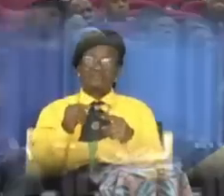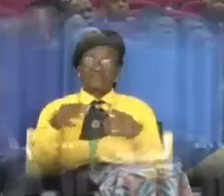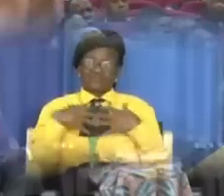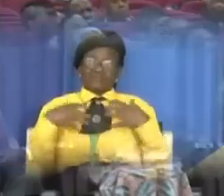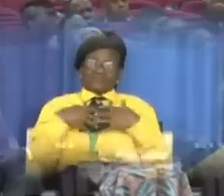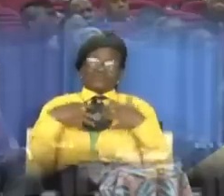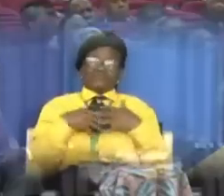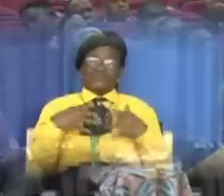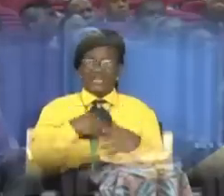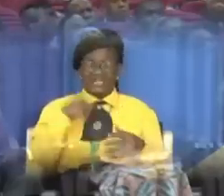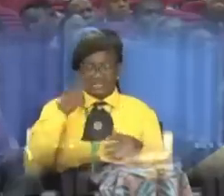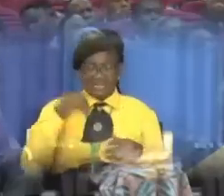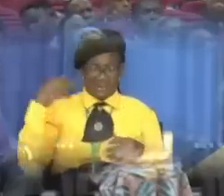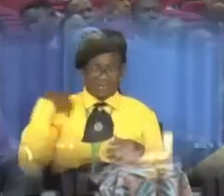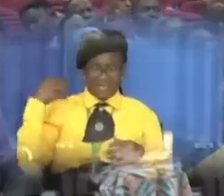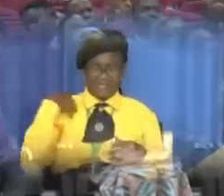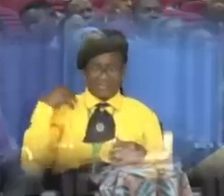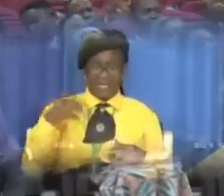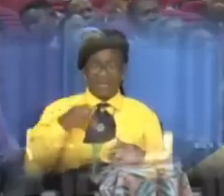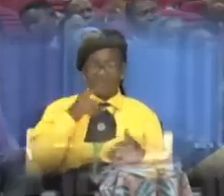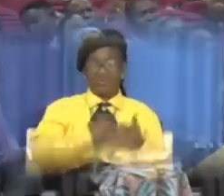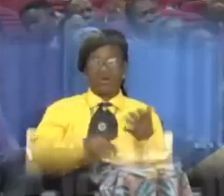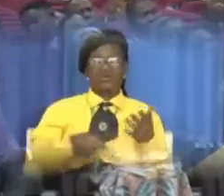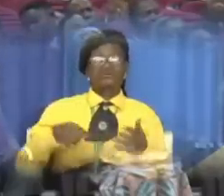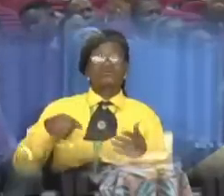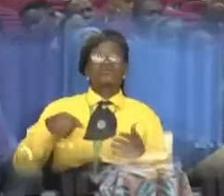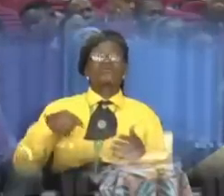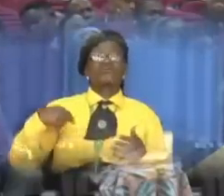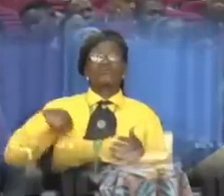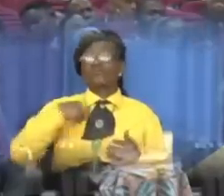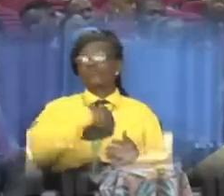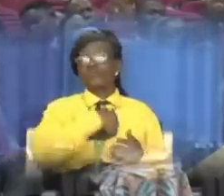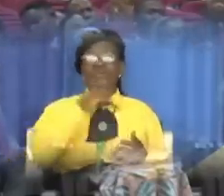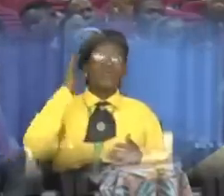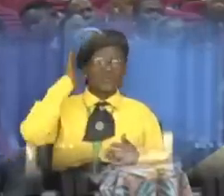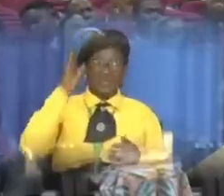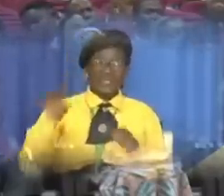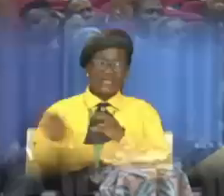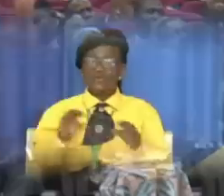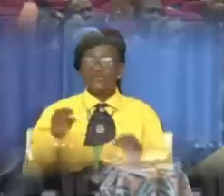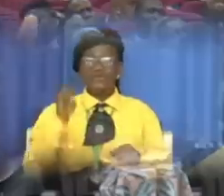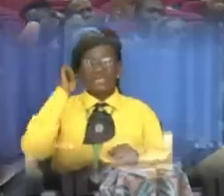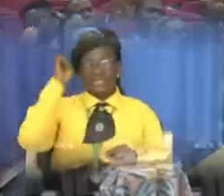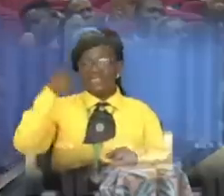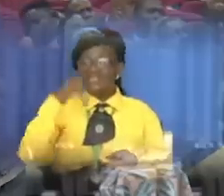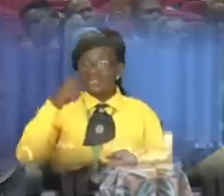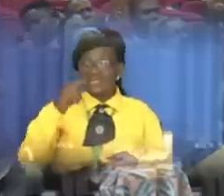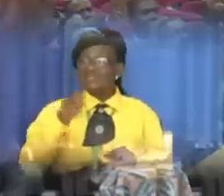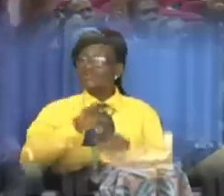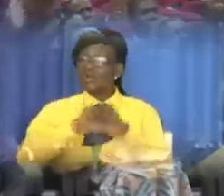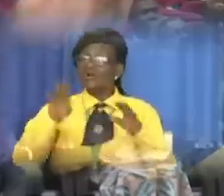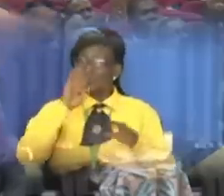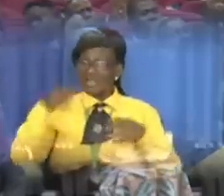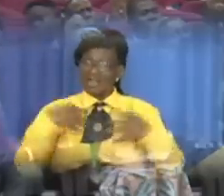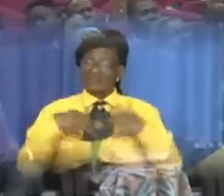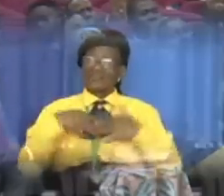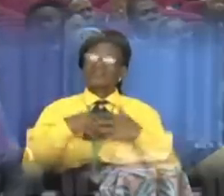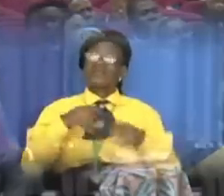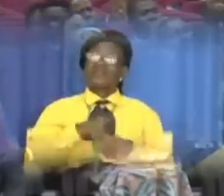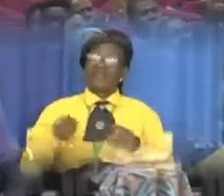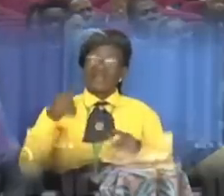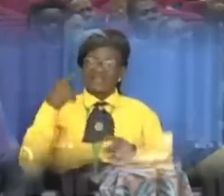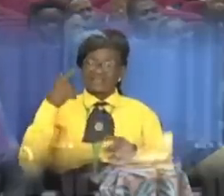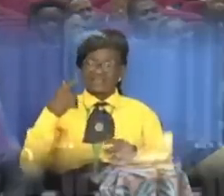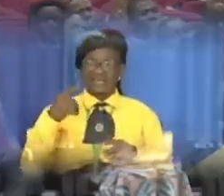The master said, hey, don't be afraid. Those who are with us are more than those who are with them. But the boy could